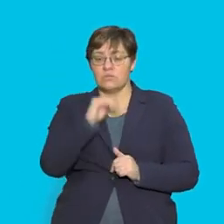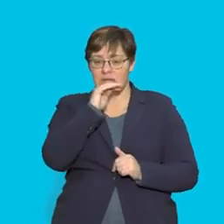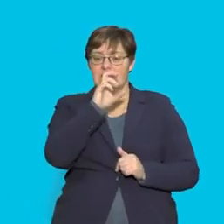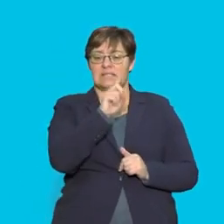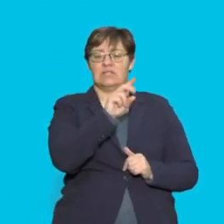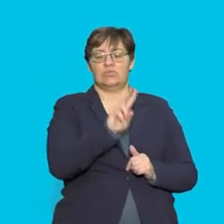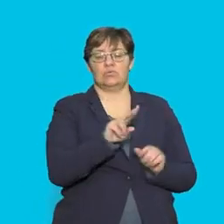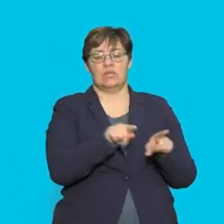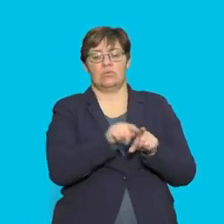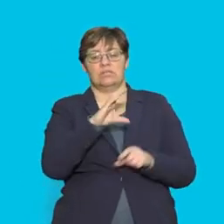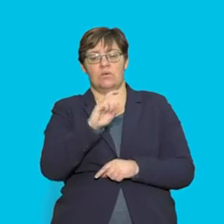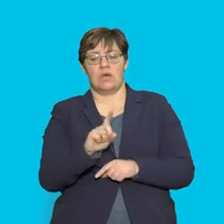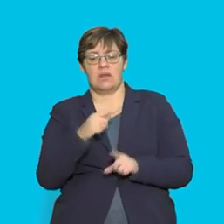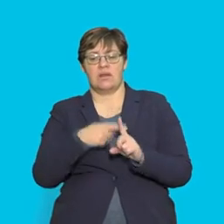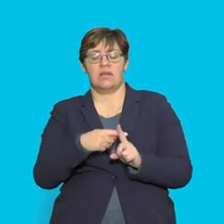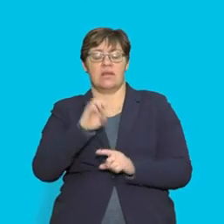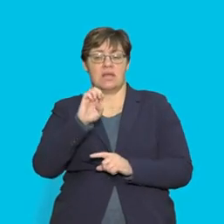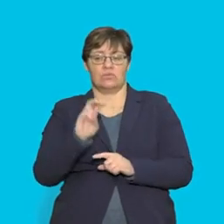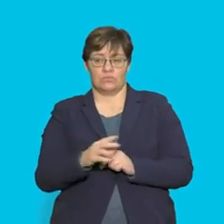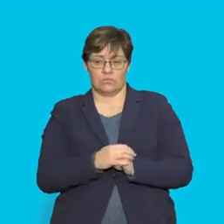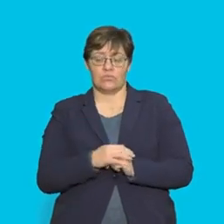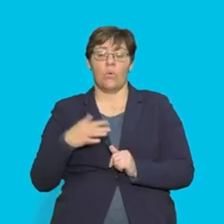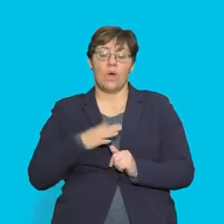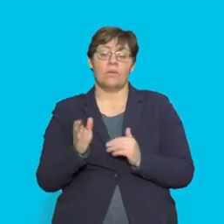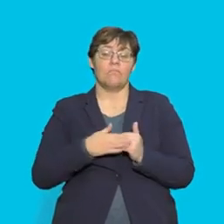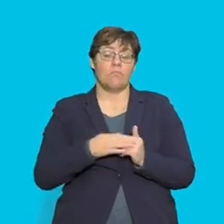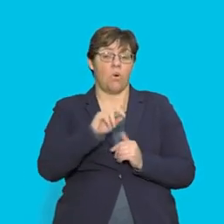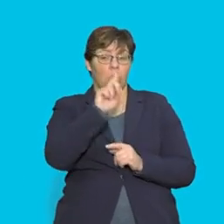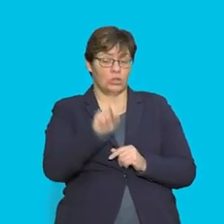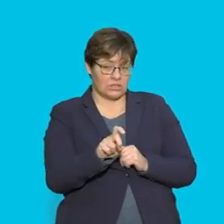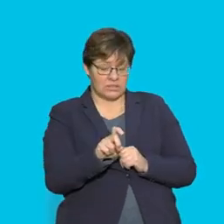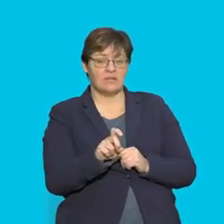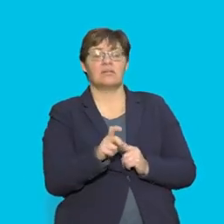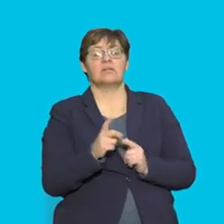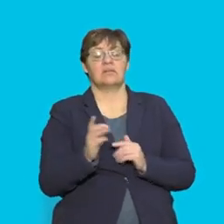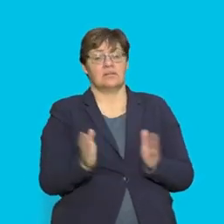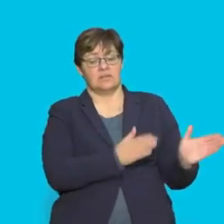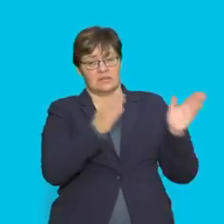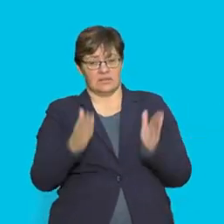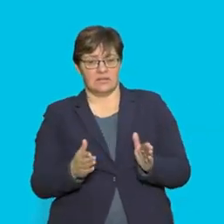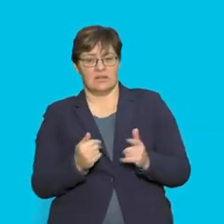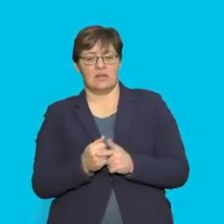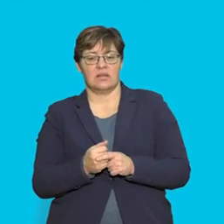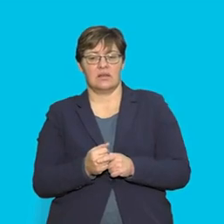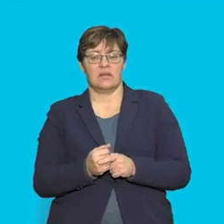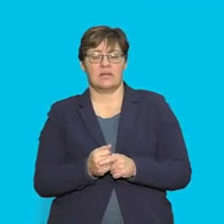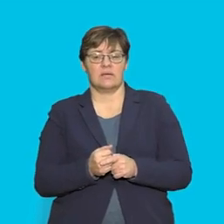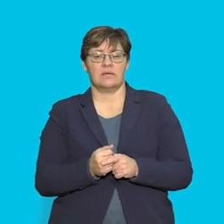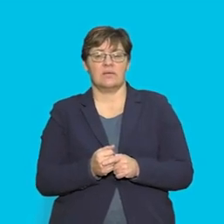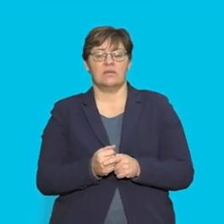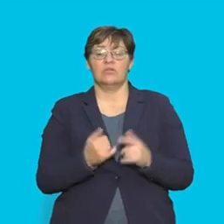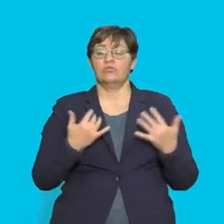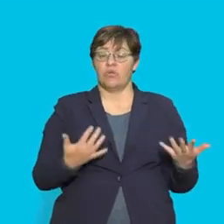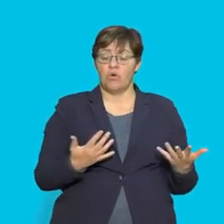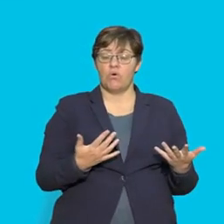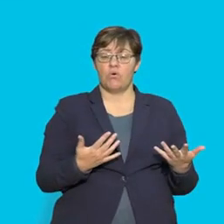that, because I want to just show you one more question and then we can then leave it at that. So when we